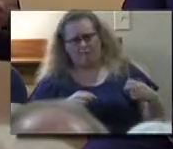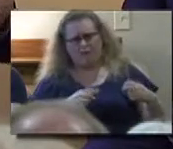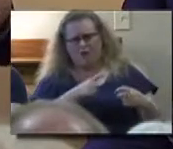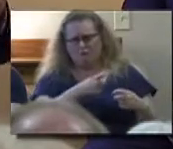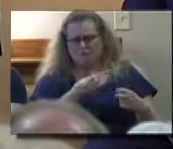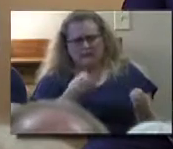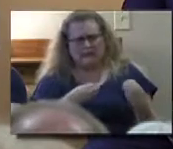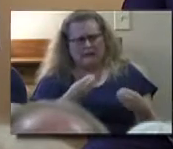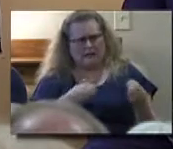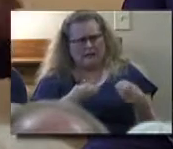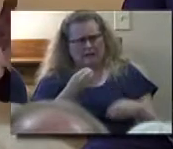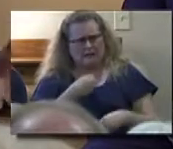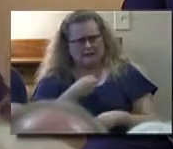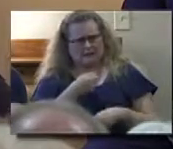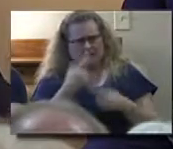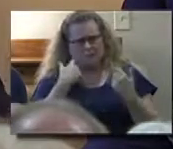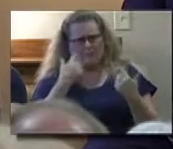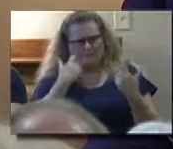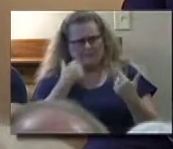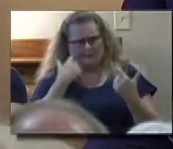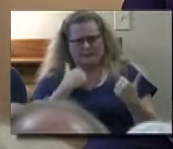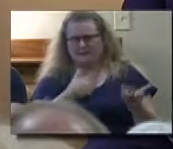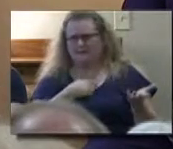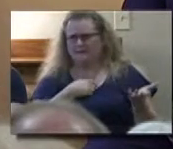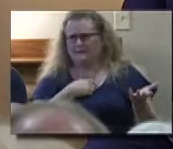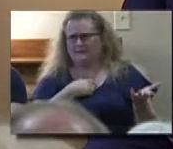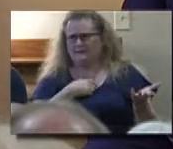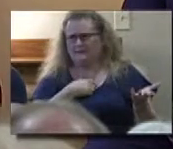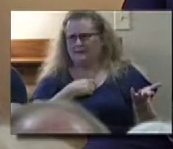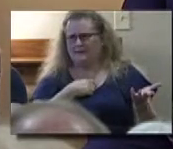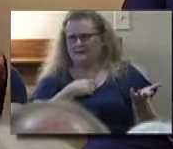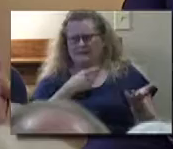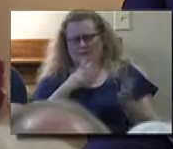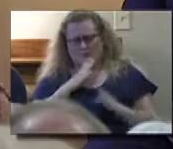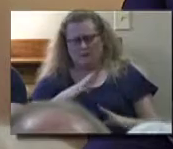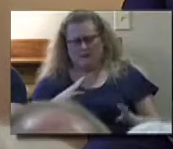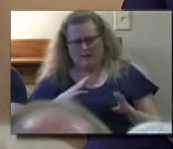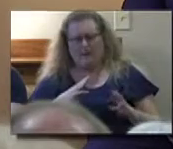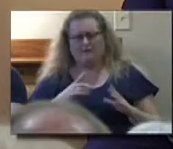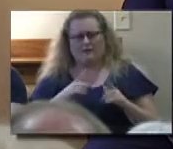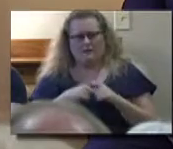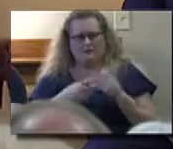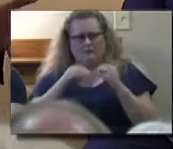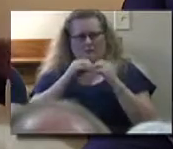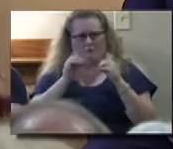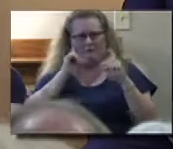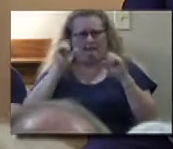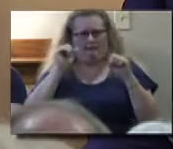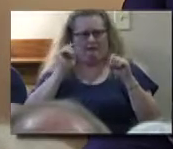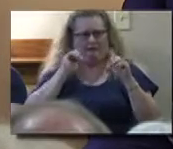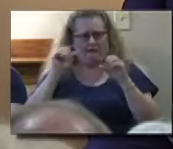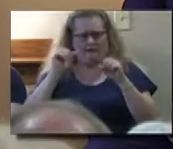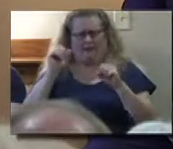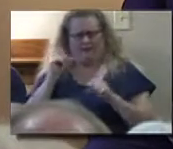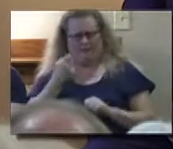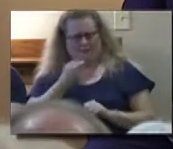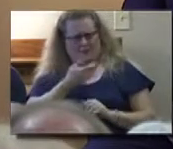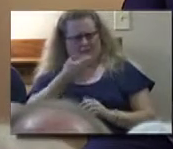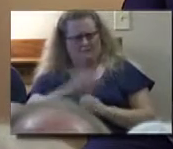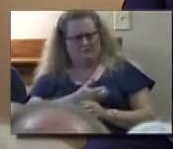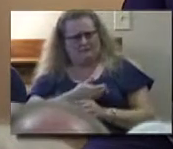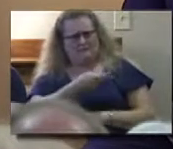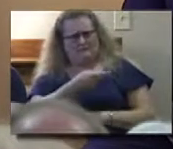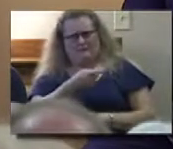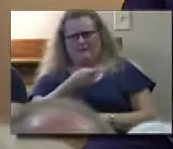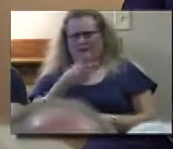heaving and weeping quietly at first, and then it became audible, almost irritating. And I